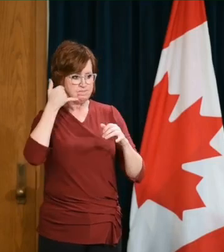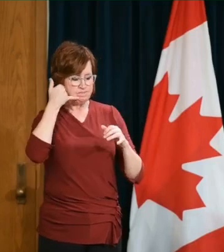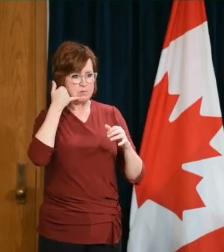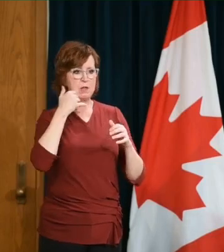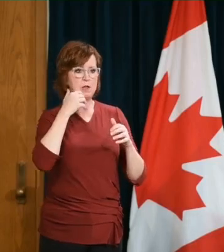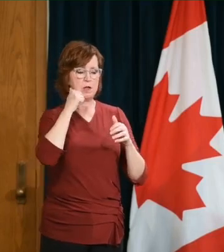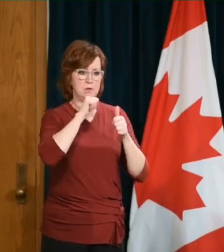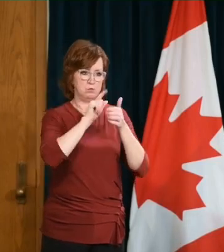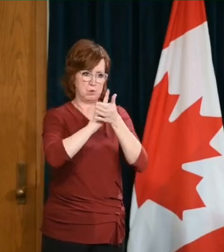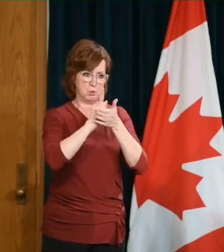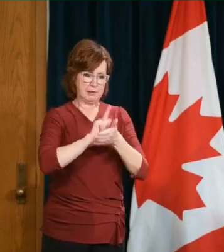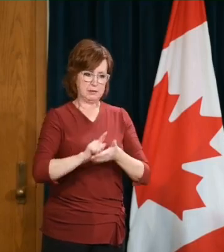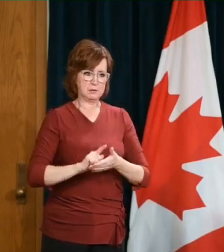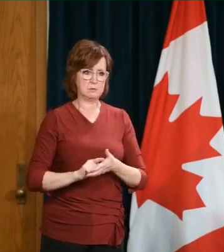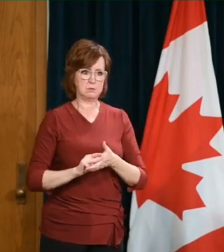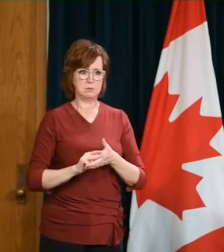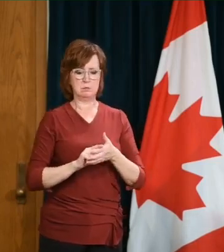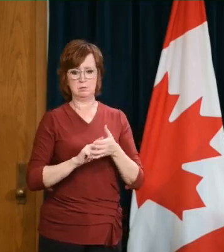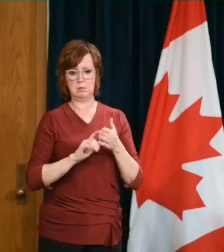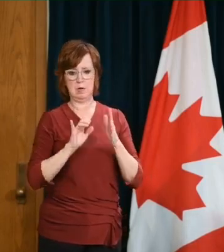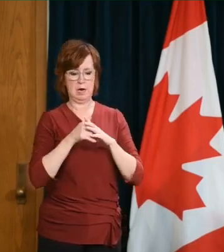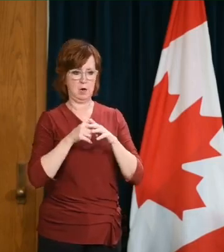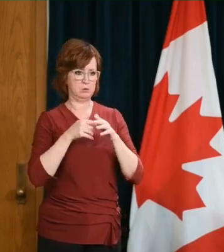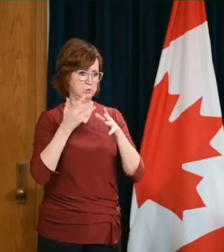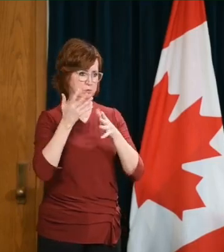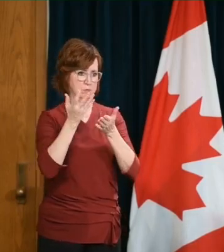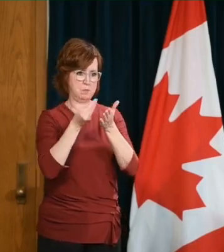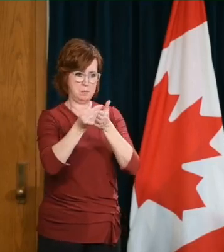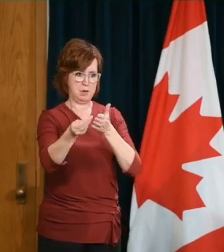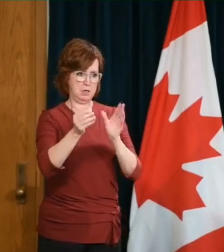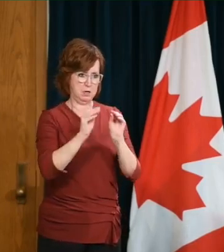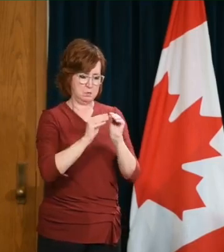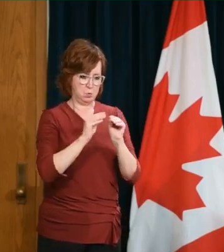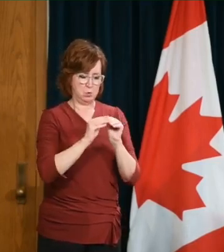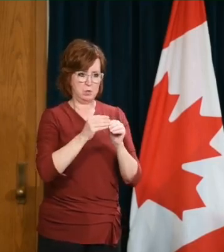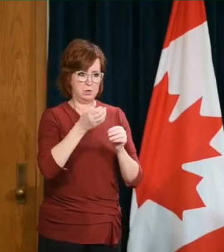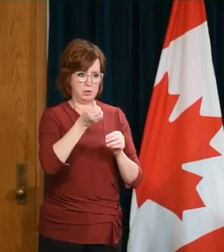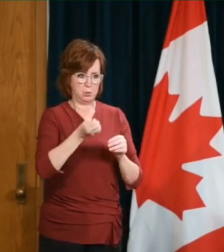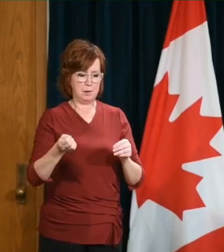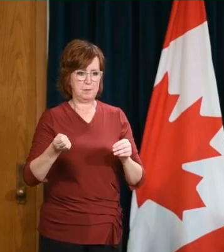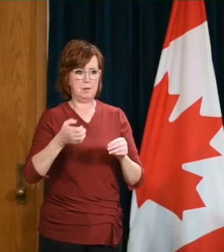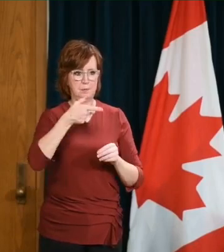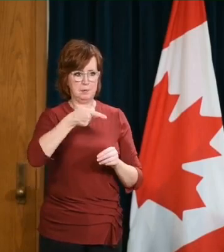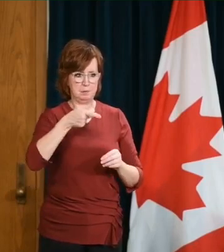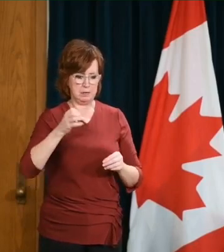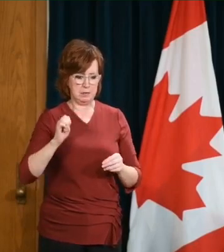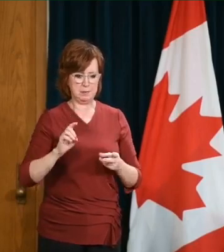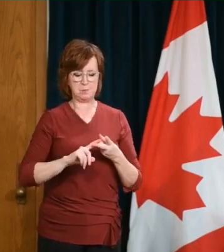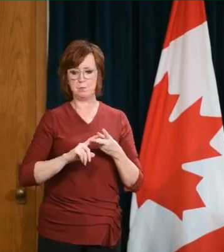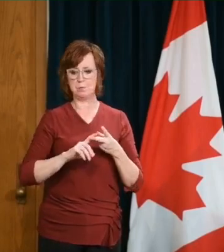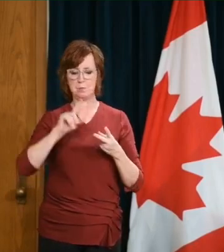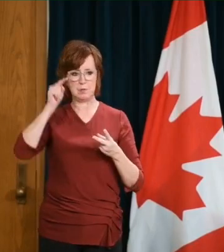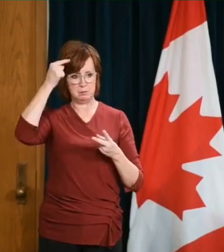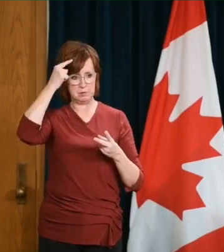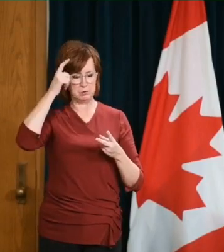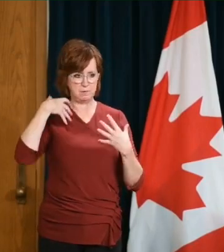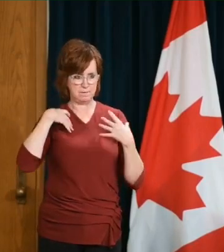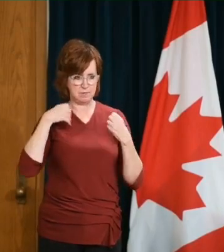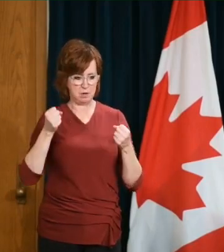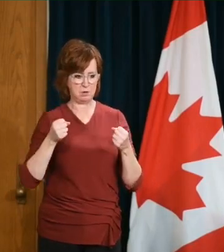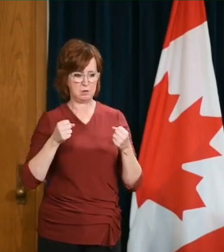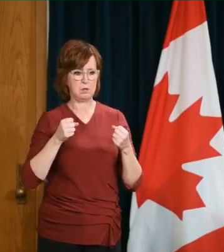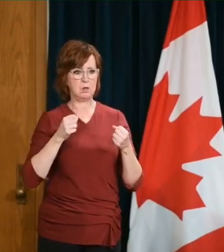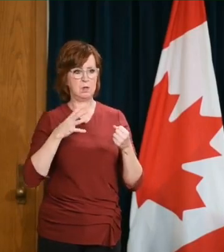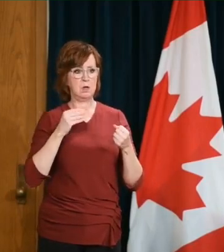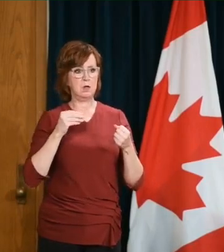equipment, and working very closely with our federal government on this, as well as we have a joint procurement agreement